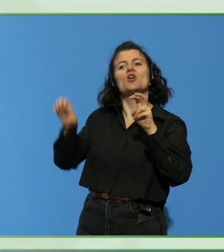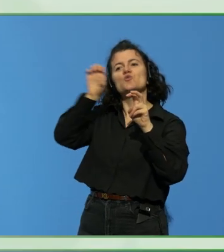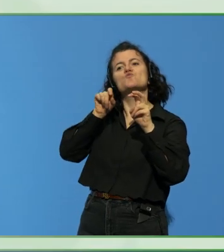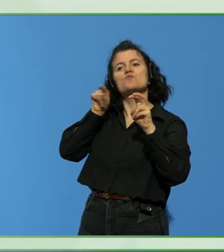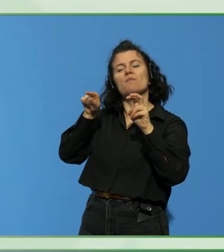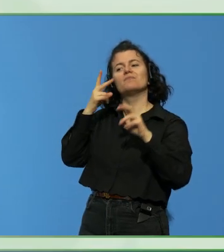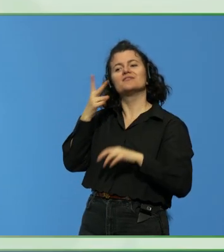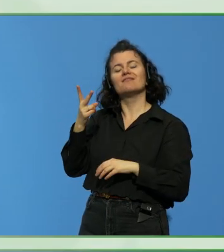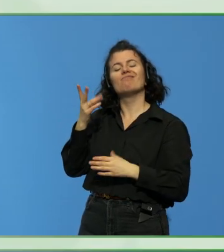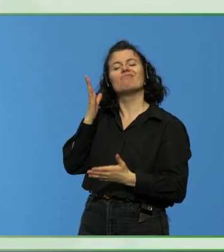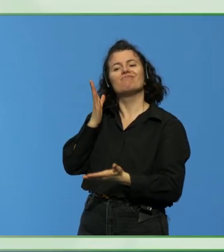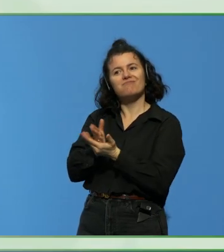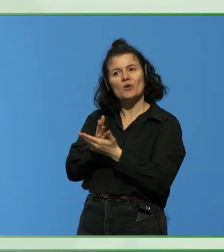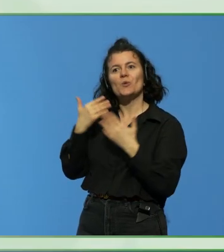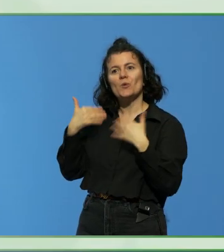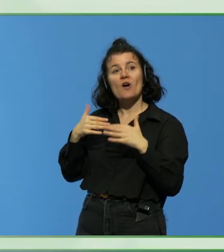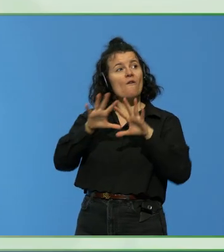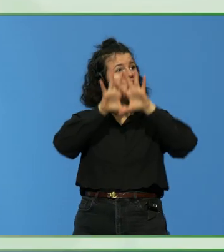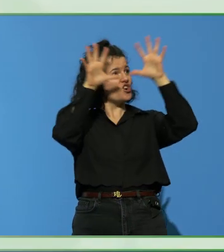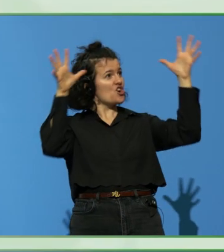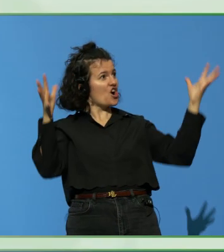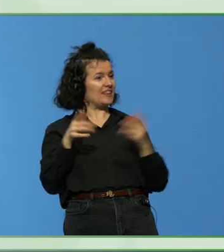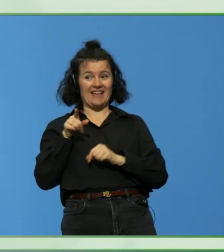the most accessible events worldwide.